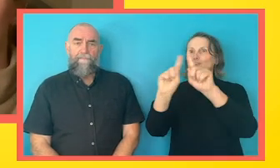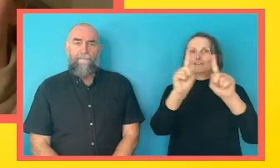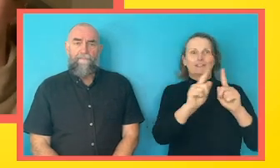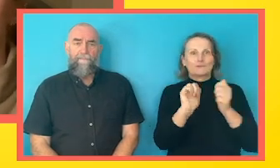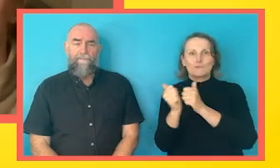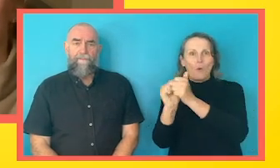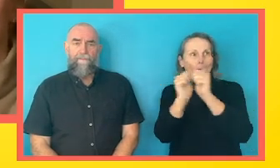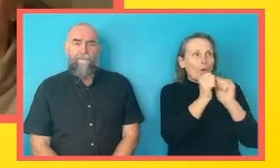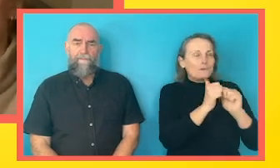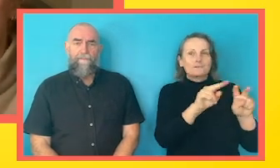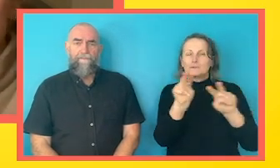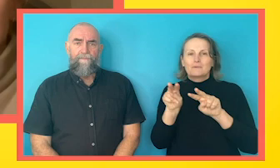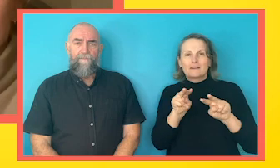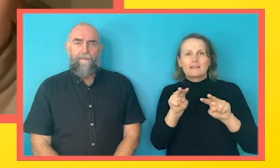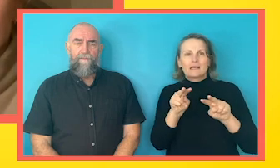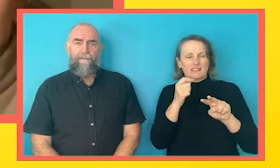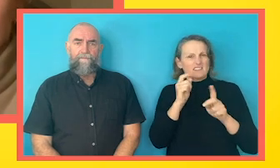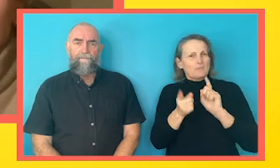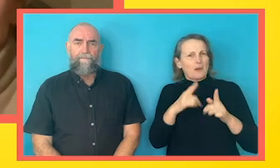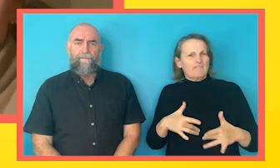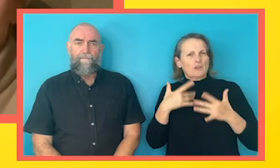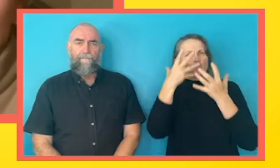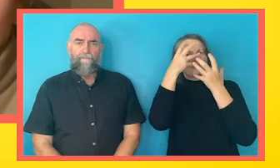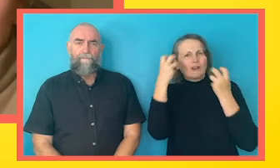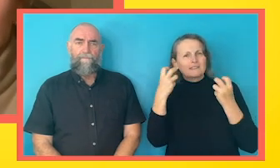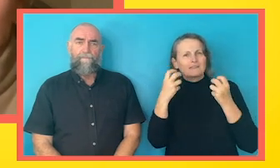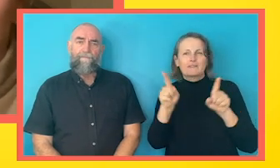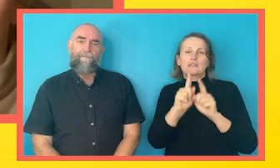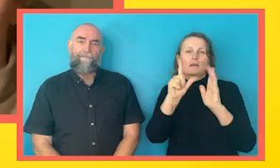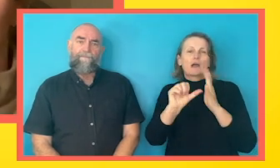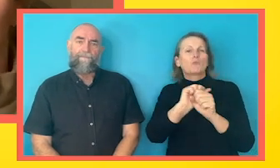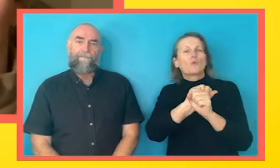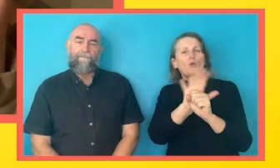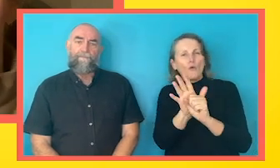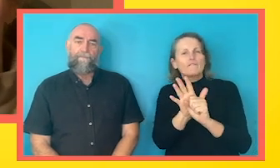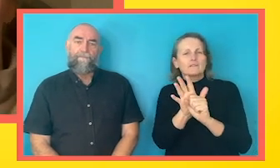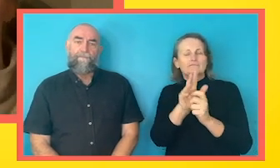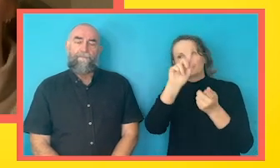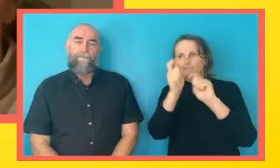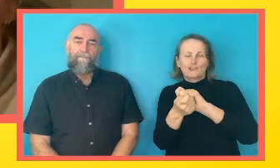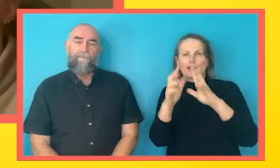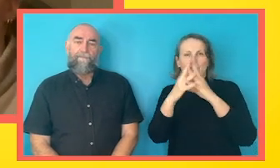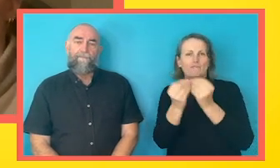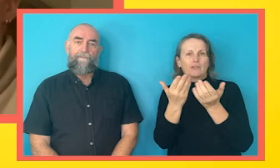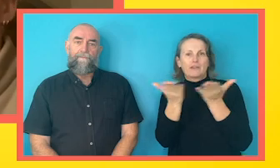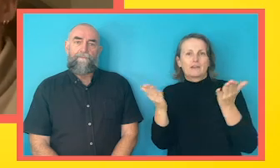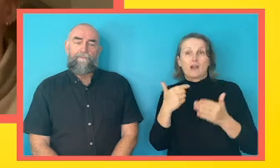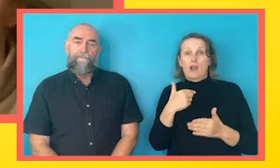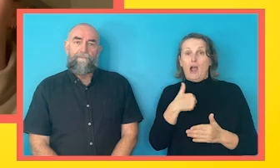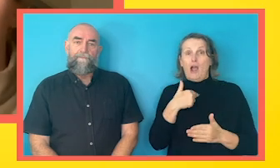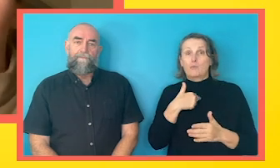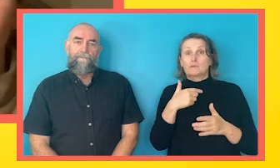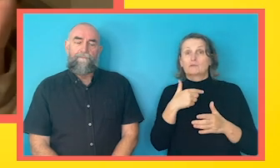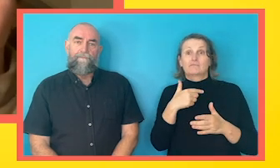sports. So it was a bit stressful, and also COVID impacted a lot of things that were happening. I was away for about